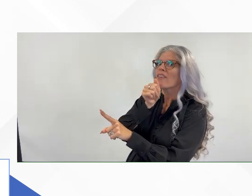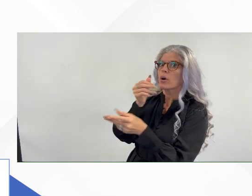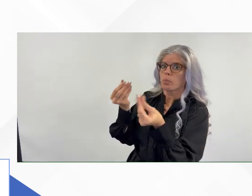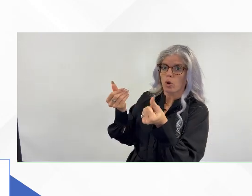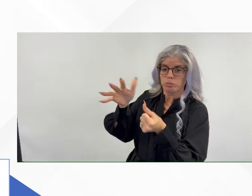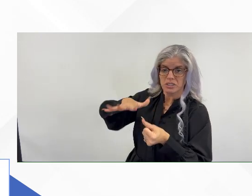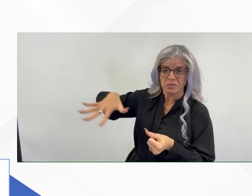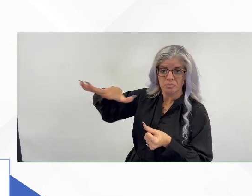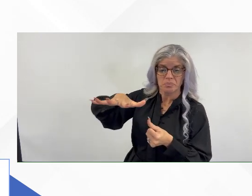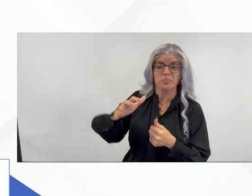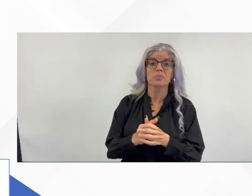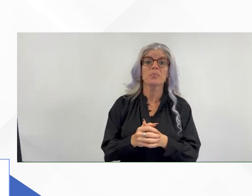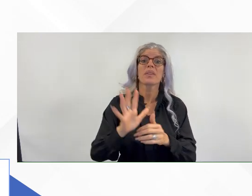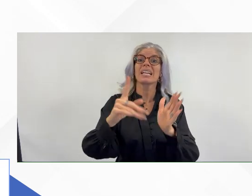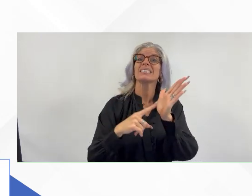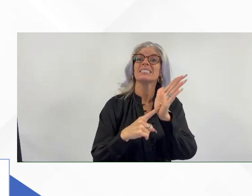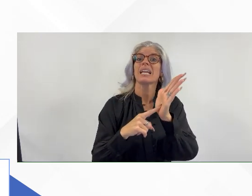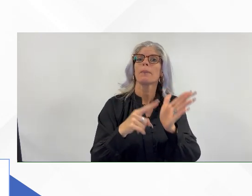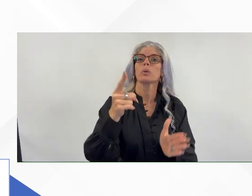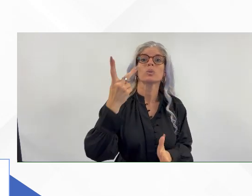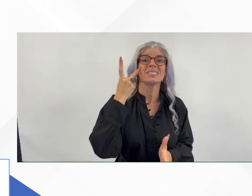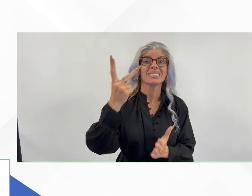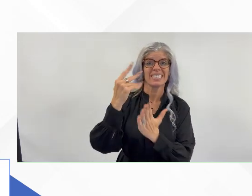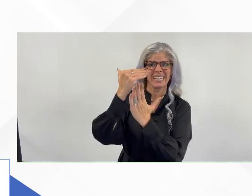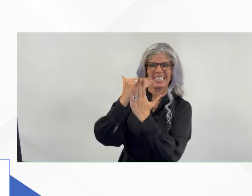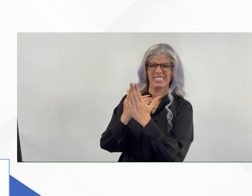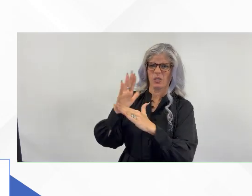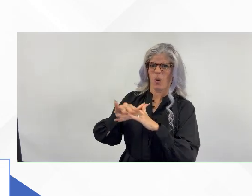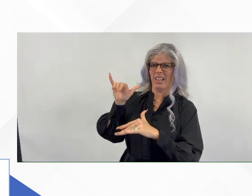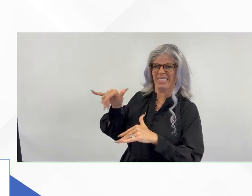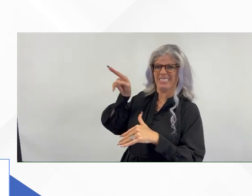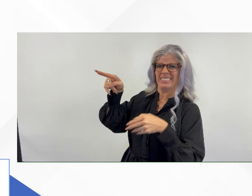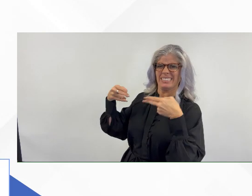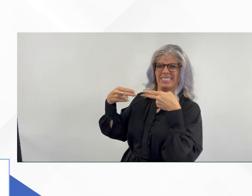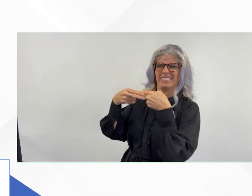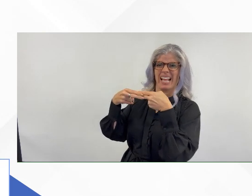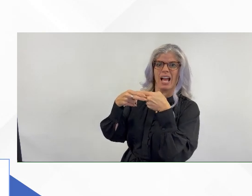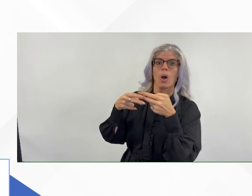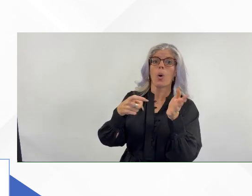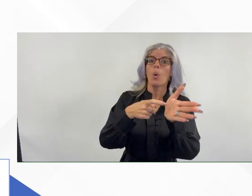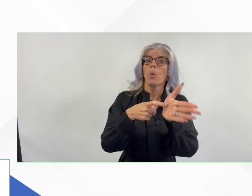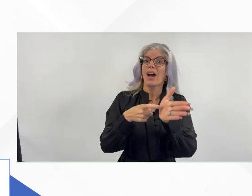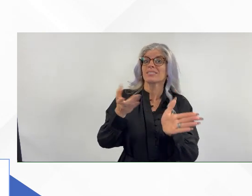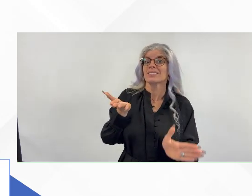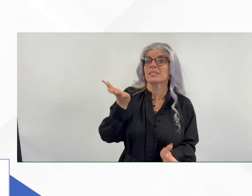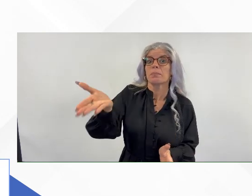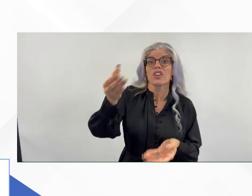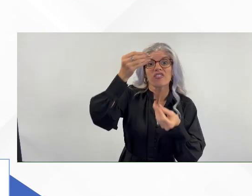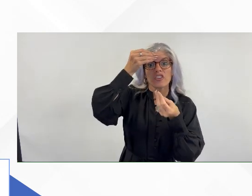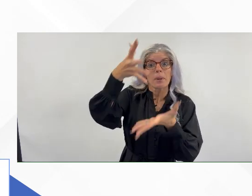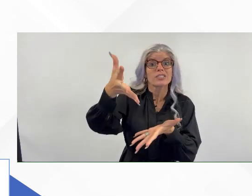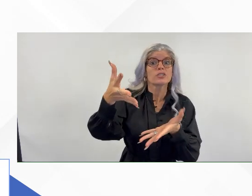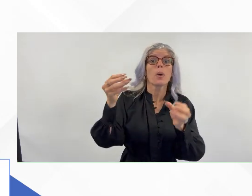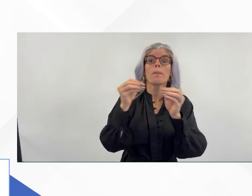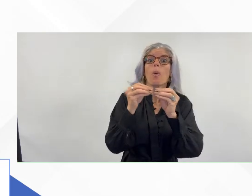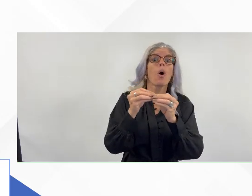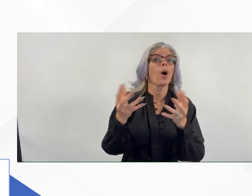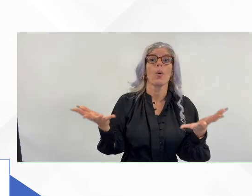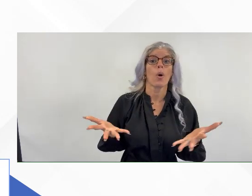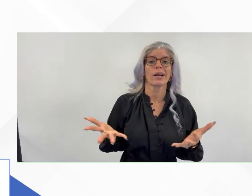including 1. That only overtime and/or reassigned unbudgeted labor costs are